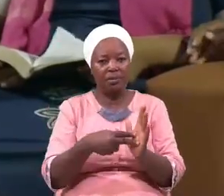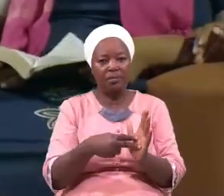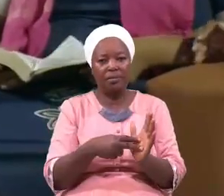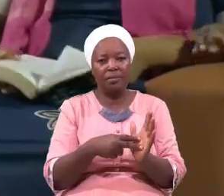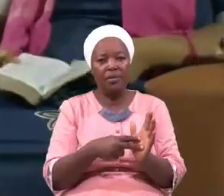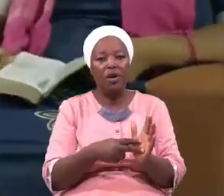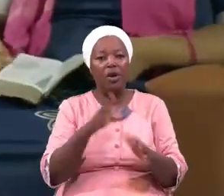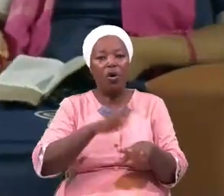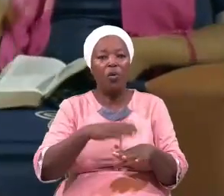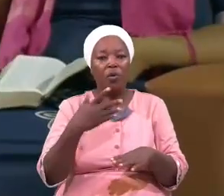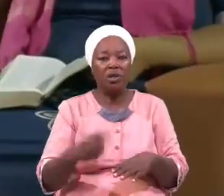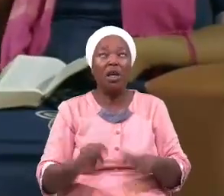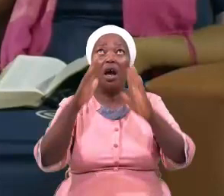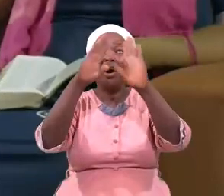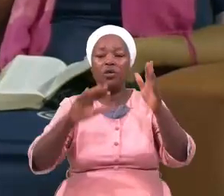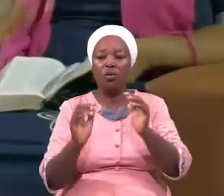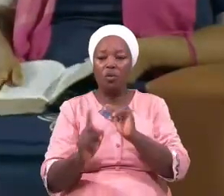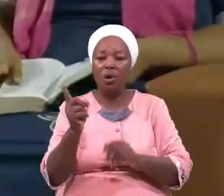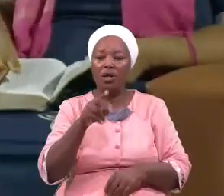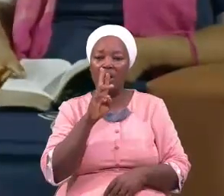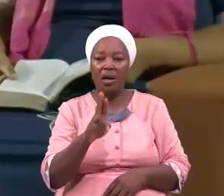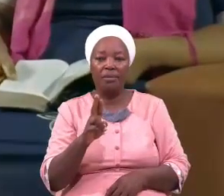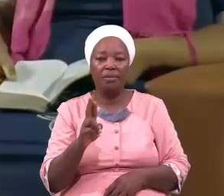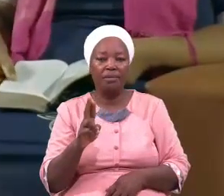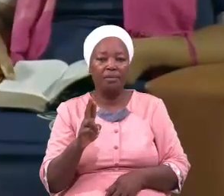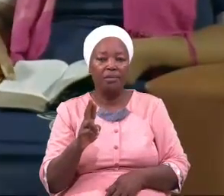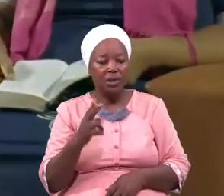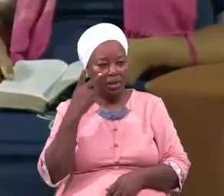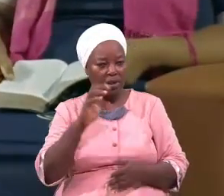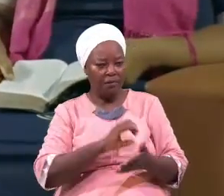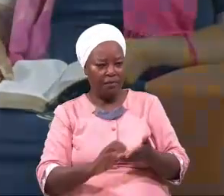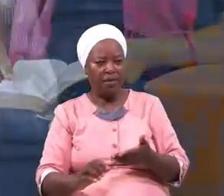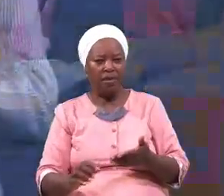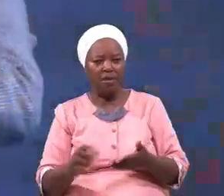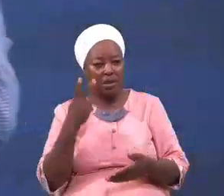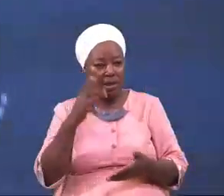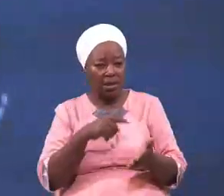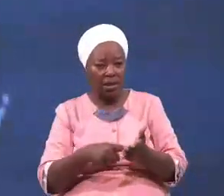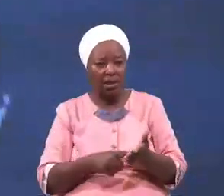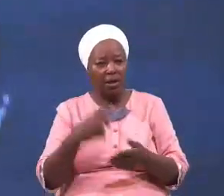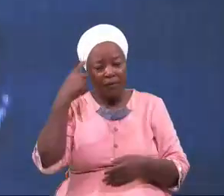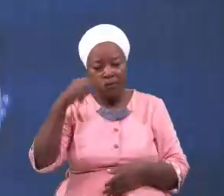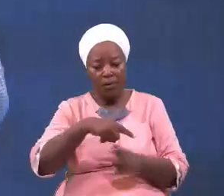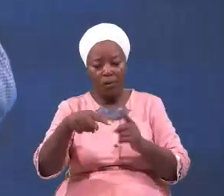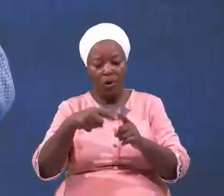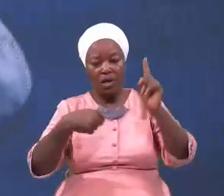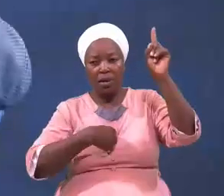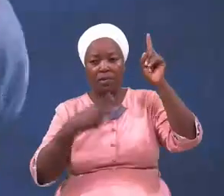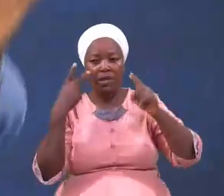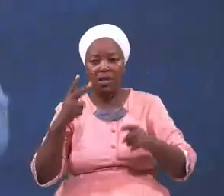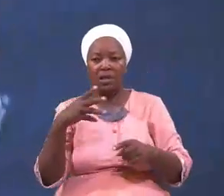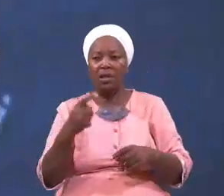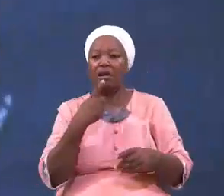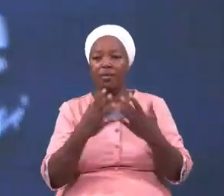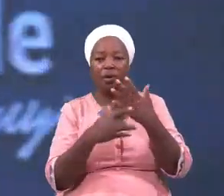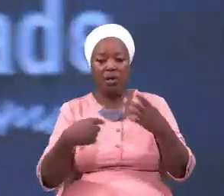upon the houses where ye are. Look at this, and when I see the blood, I will